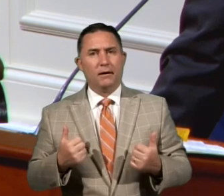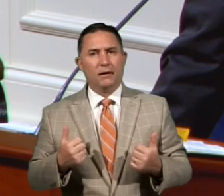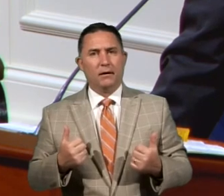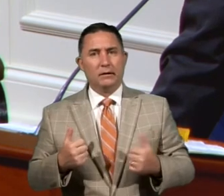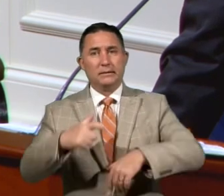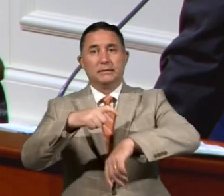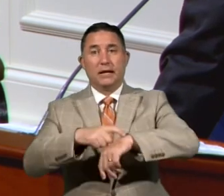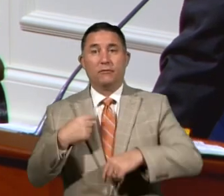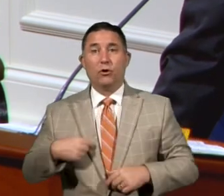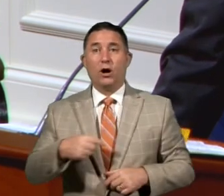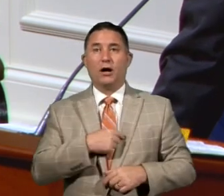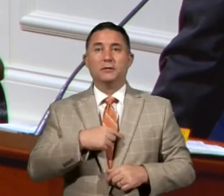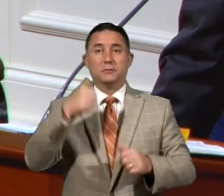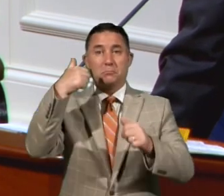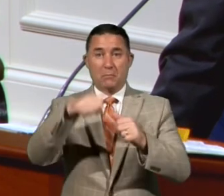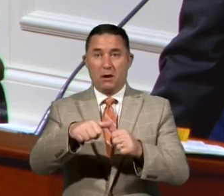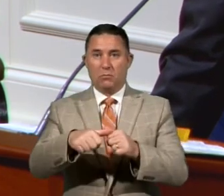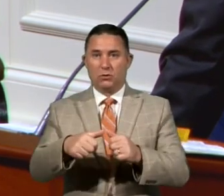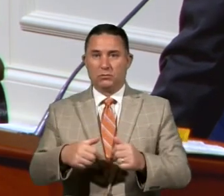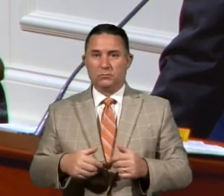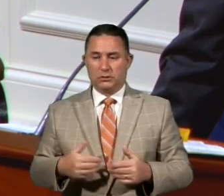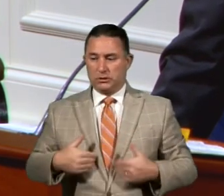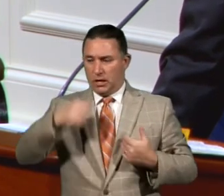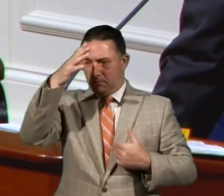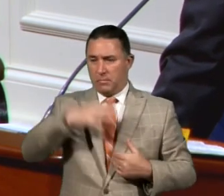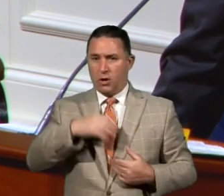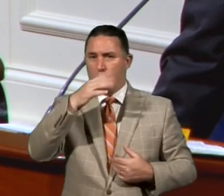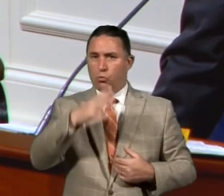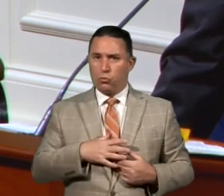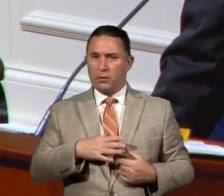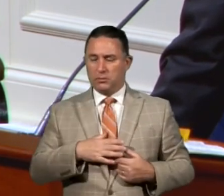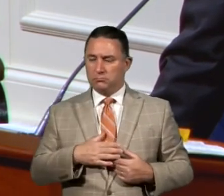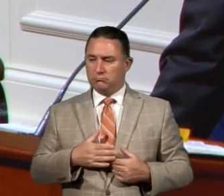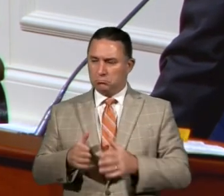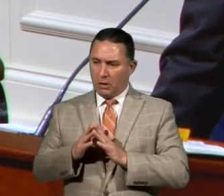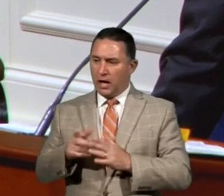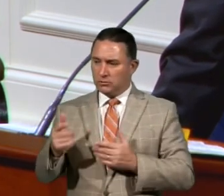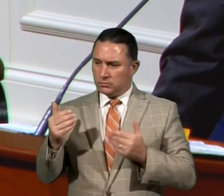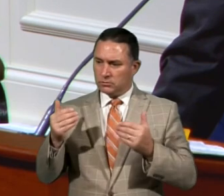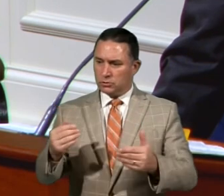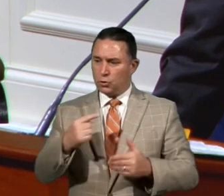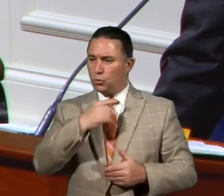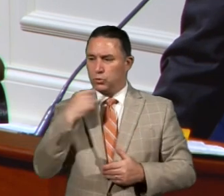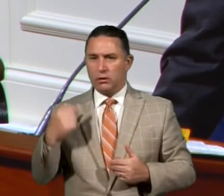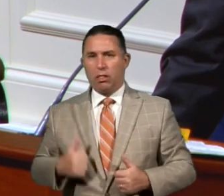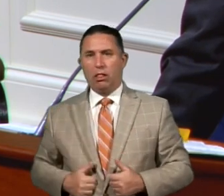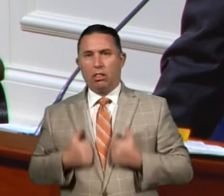It is time for us to remember we ask young men and women to put their lives in harm's way